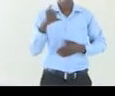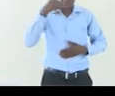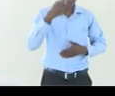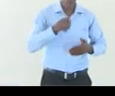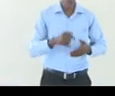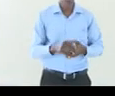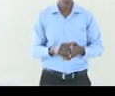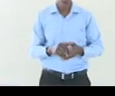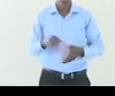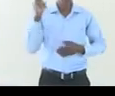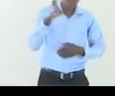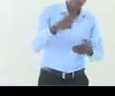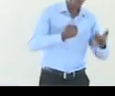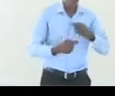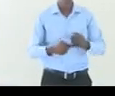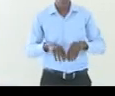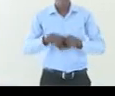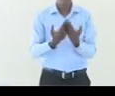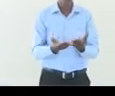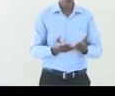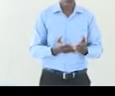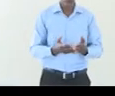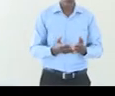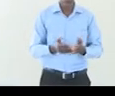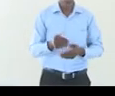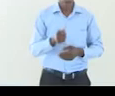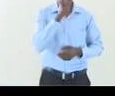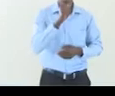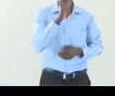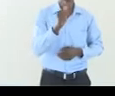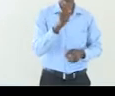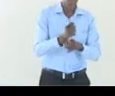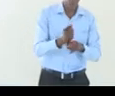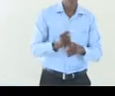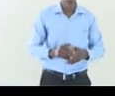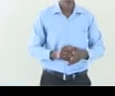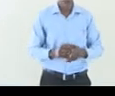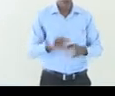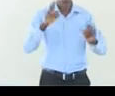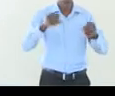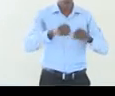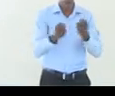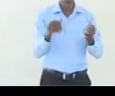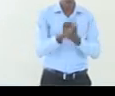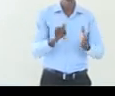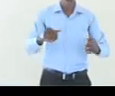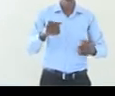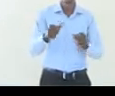tomorrow, blasting me about how I am being unrealistic. It doesn't work. There is no society where everybody is